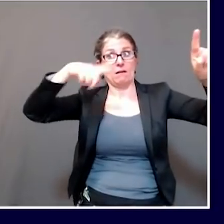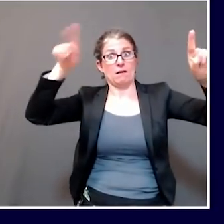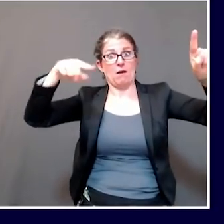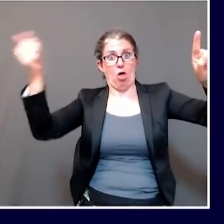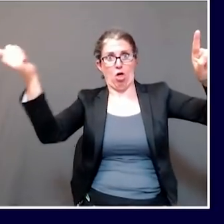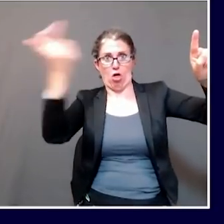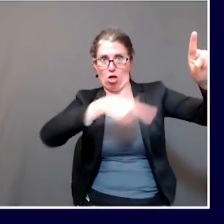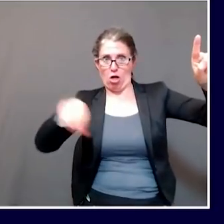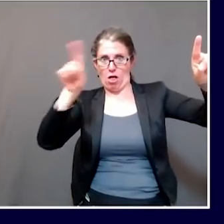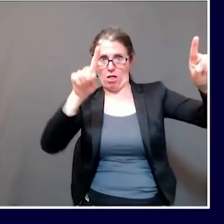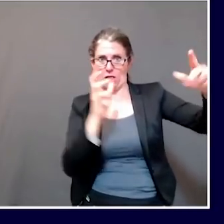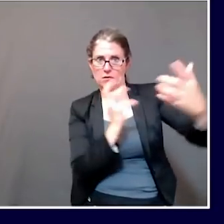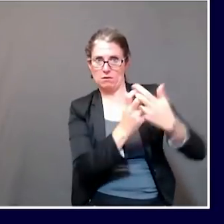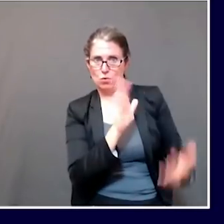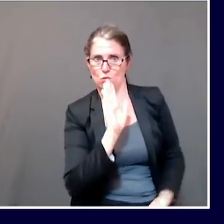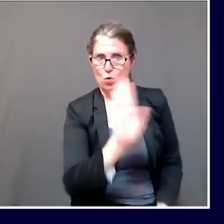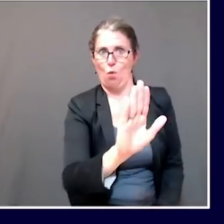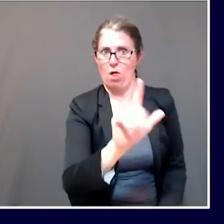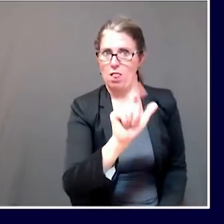News.